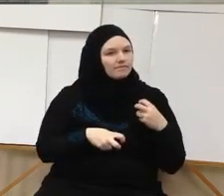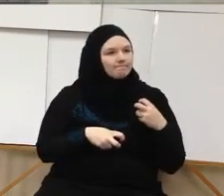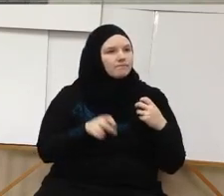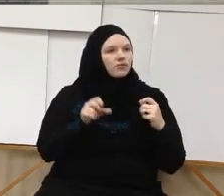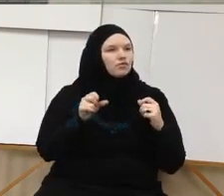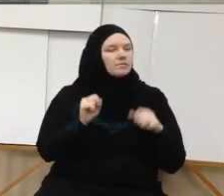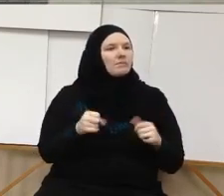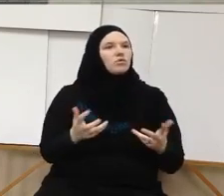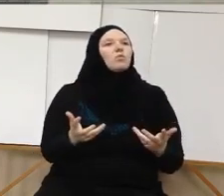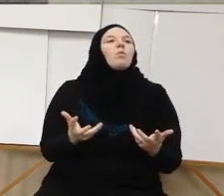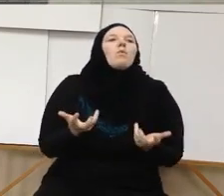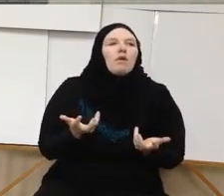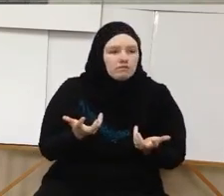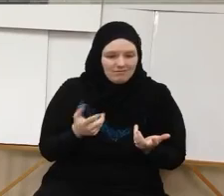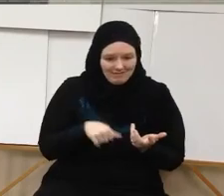it.